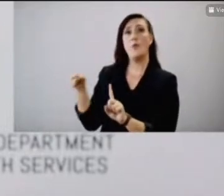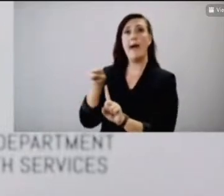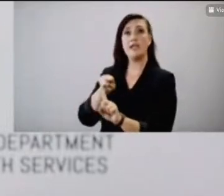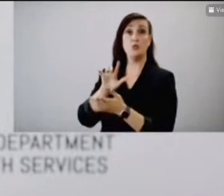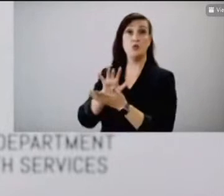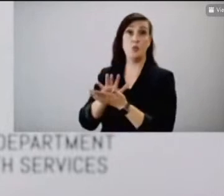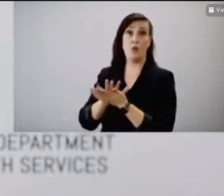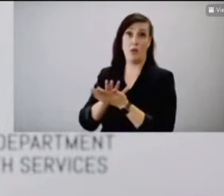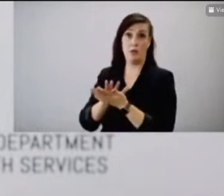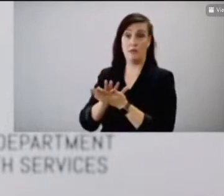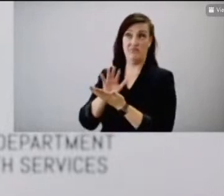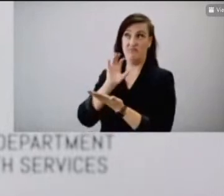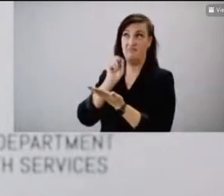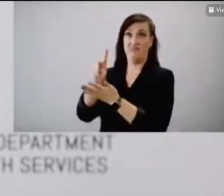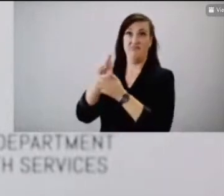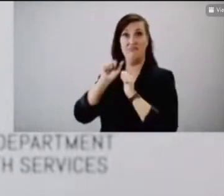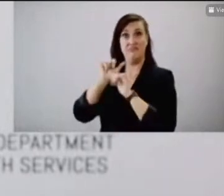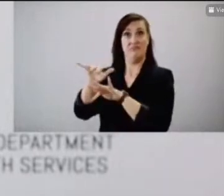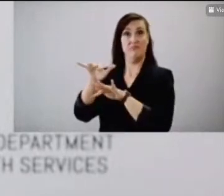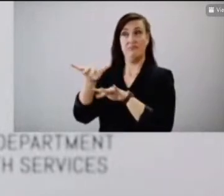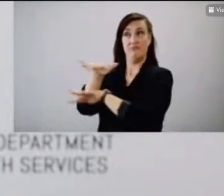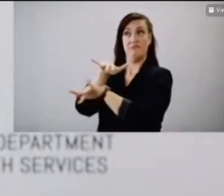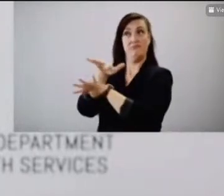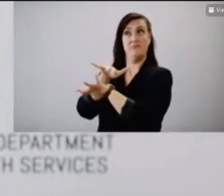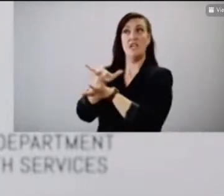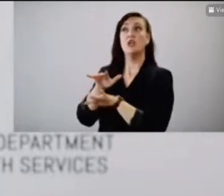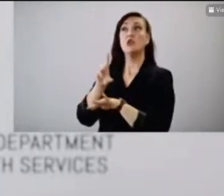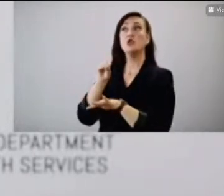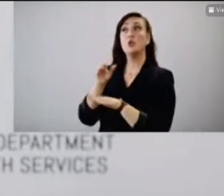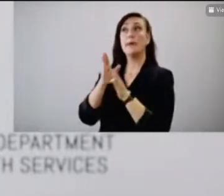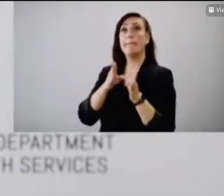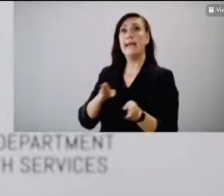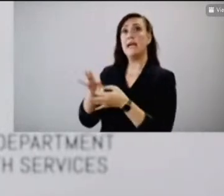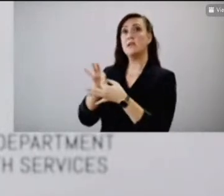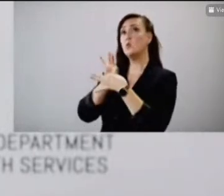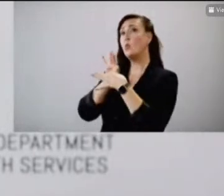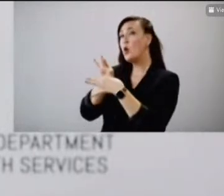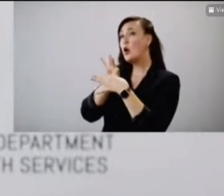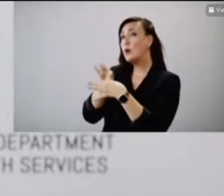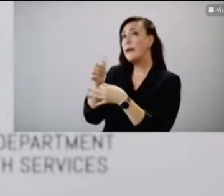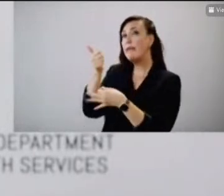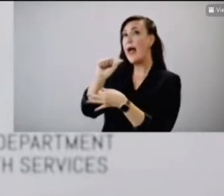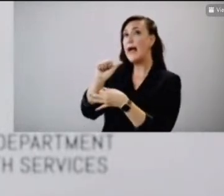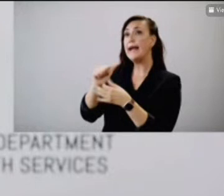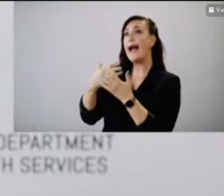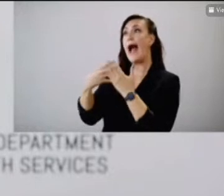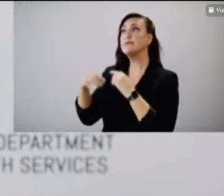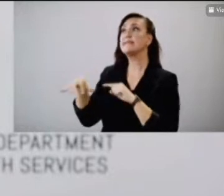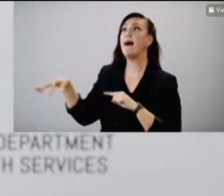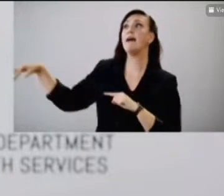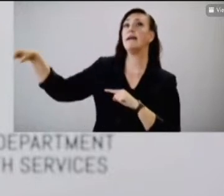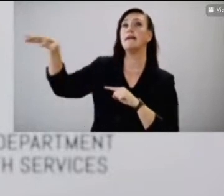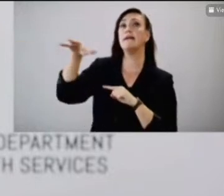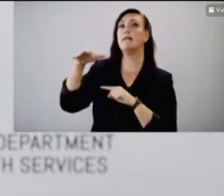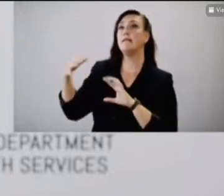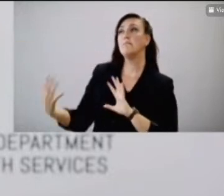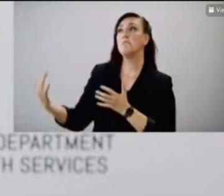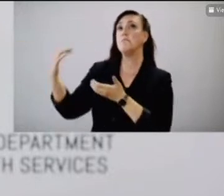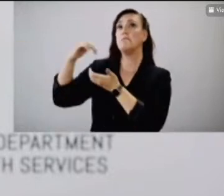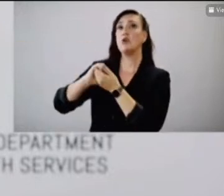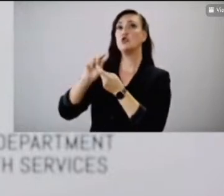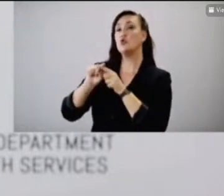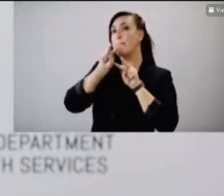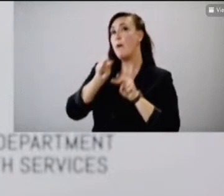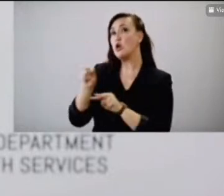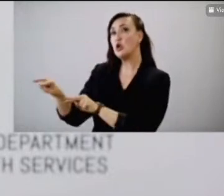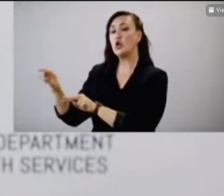schools, is plan to work with any third parties to monitor like